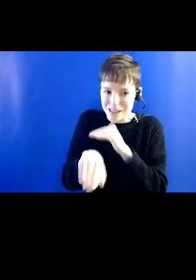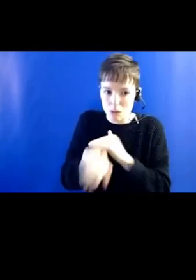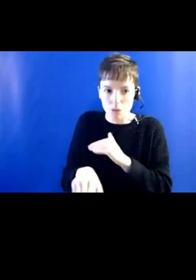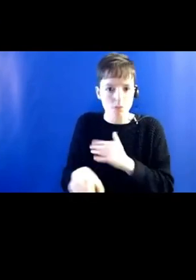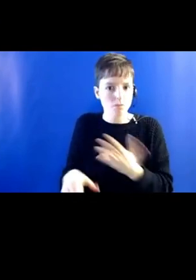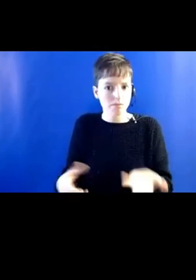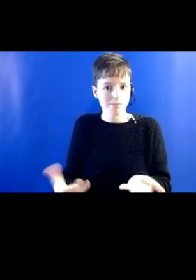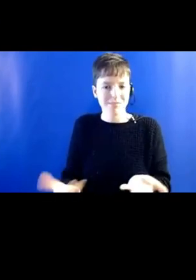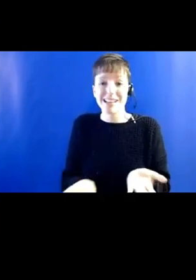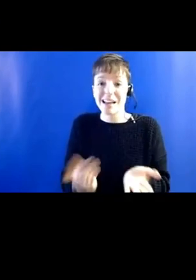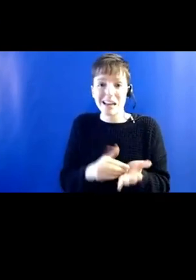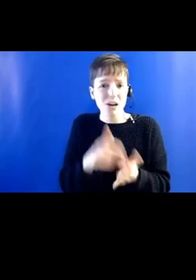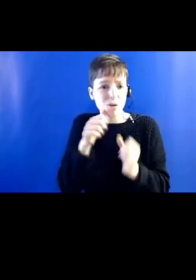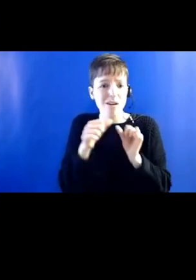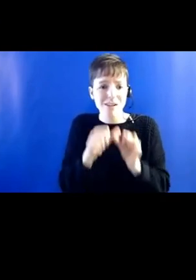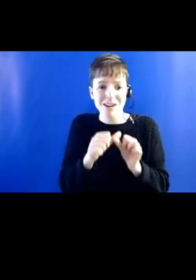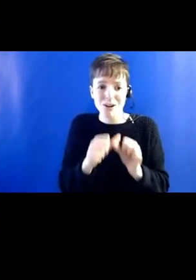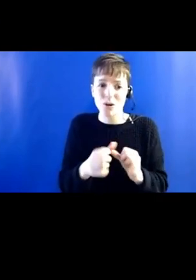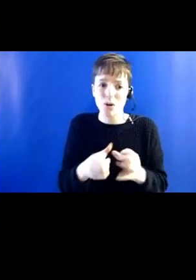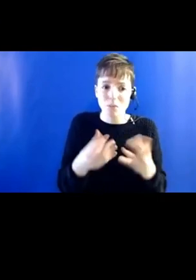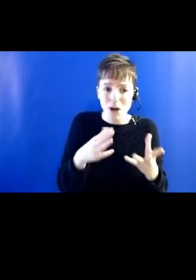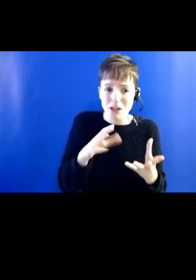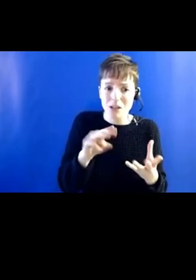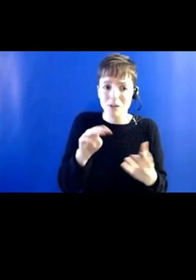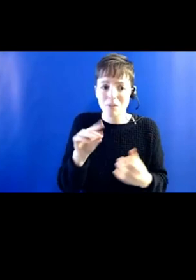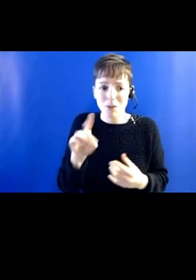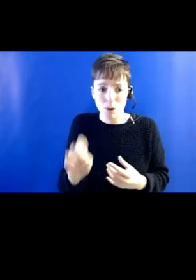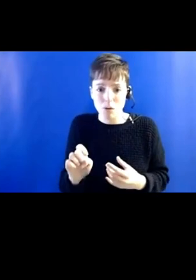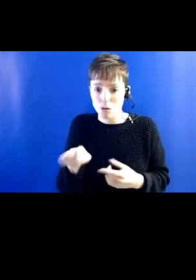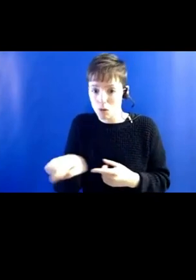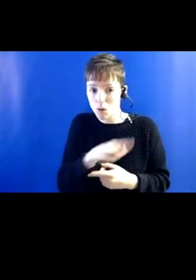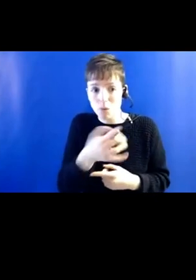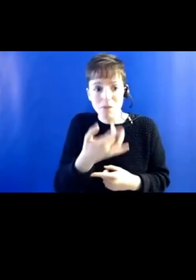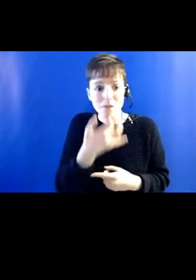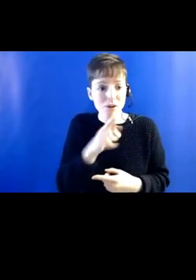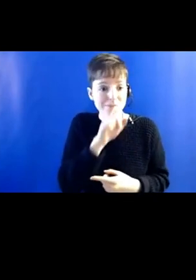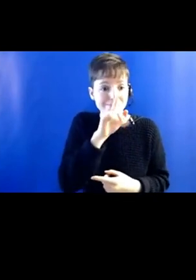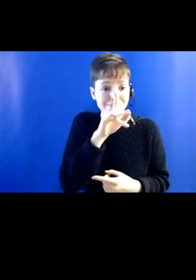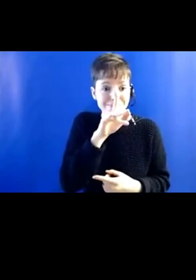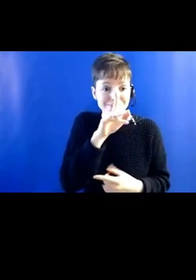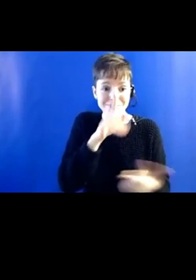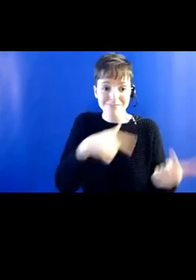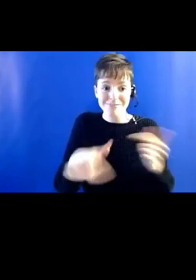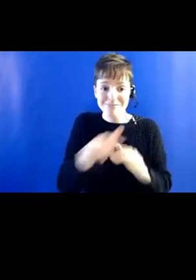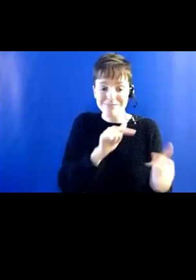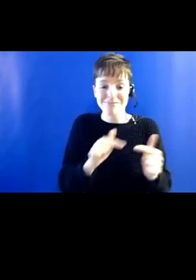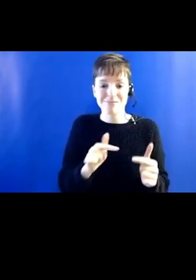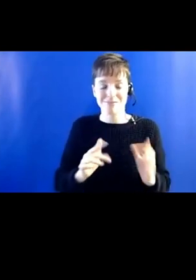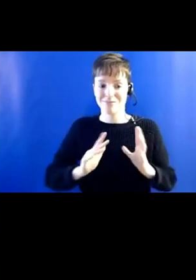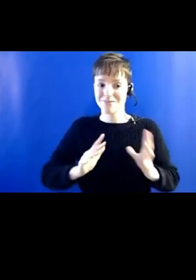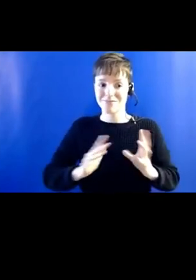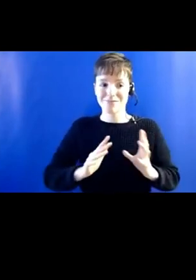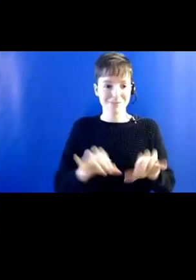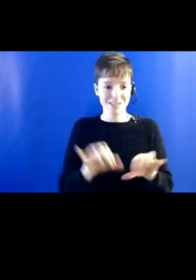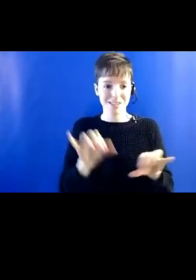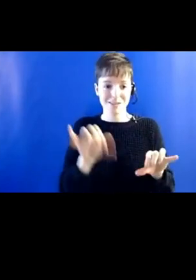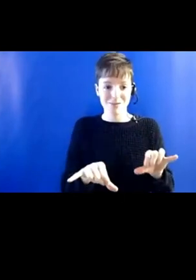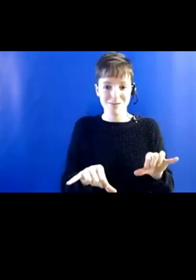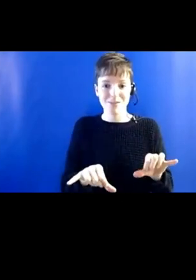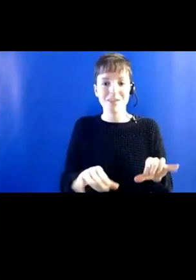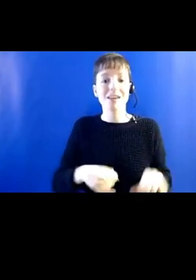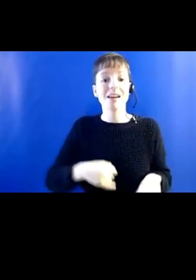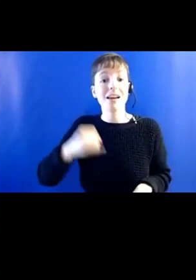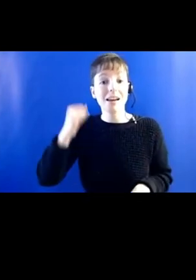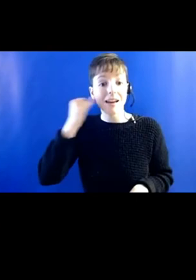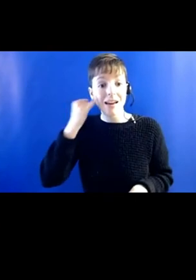multimodal, multi-temporal approach. So if you prefer oral discussion, please stay here in the main room. If you'd like to have a written